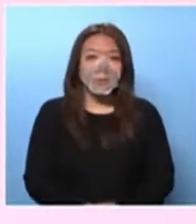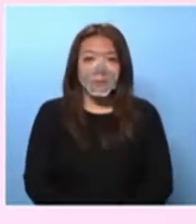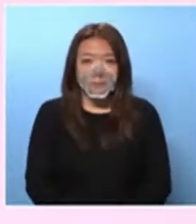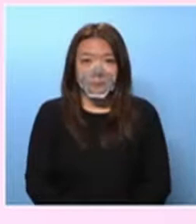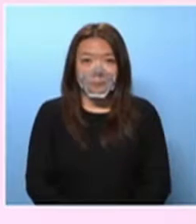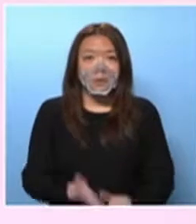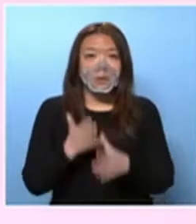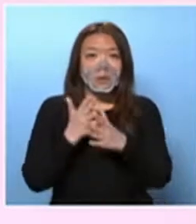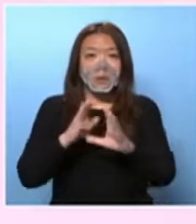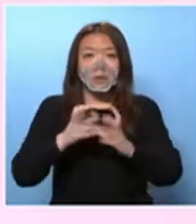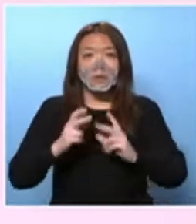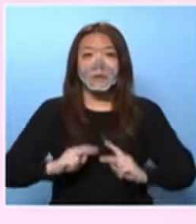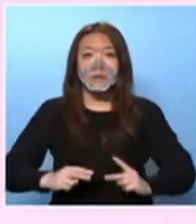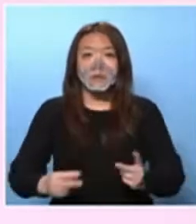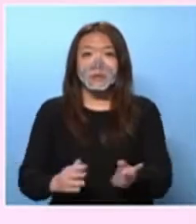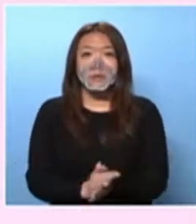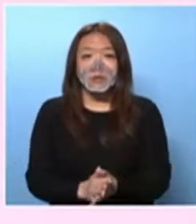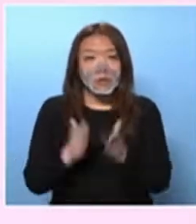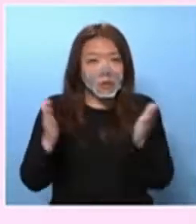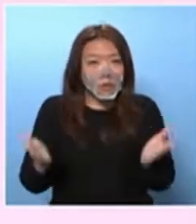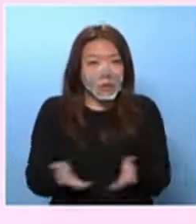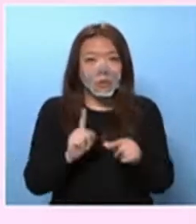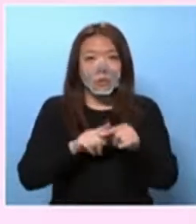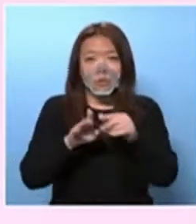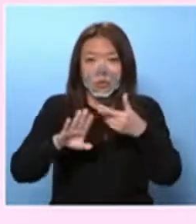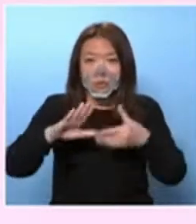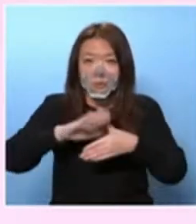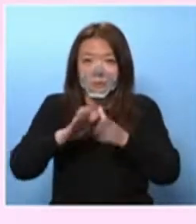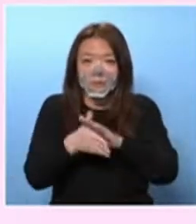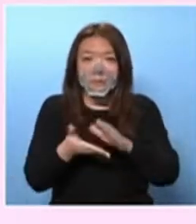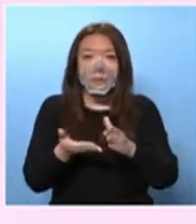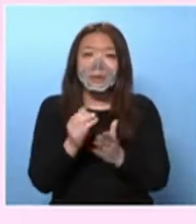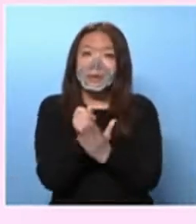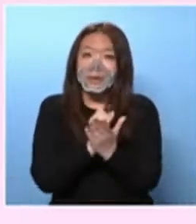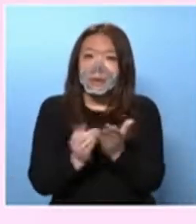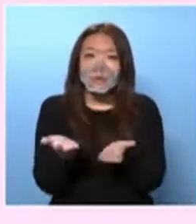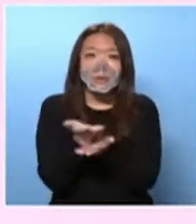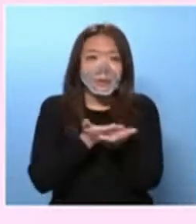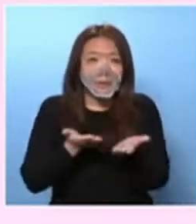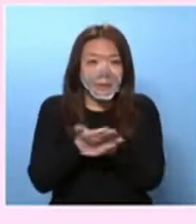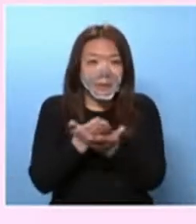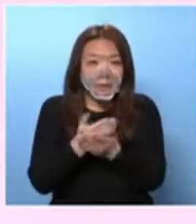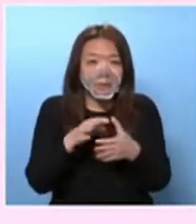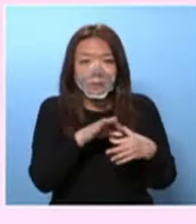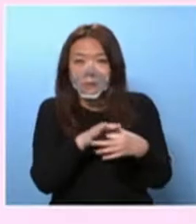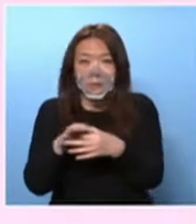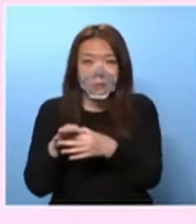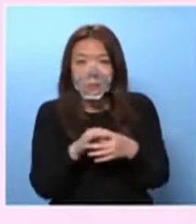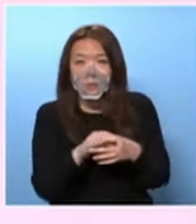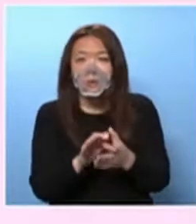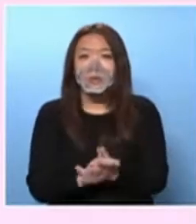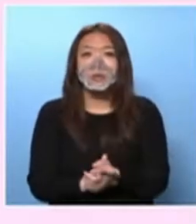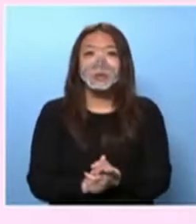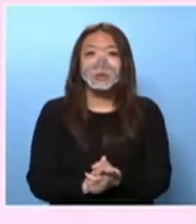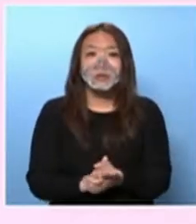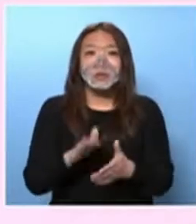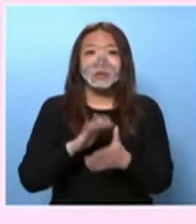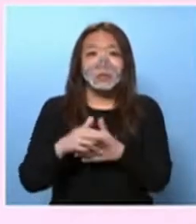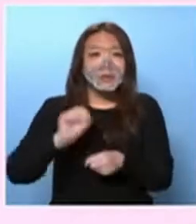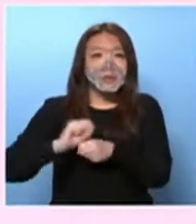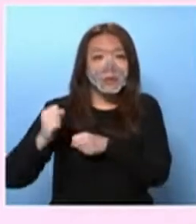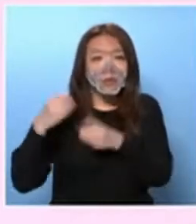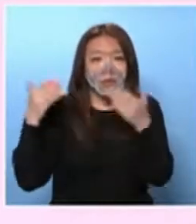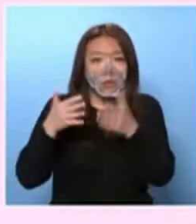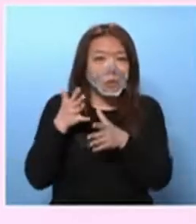thereby enhancing audience experience. Developments of tourism industry. As the developments of tourism industry and the promotion of East-West arts